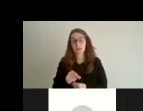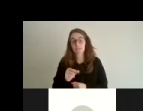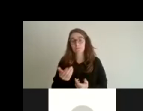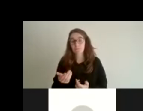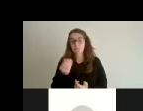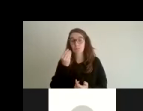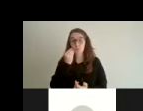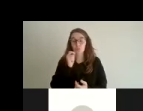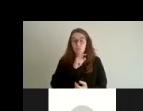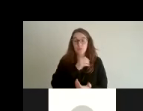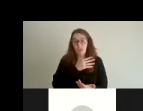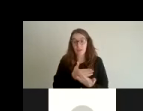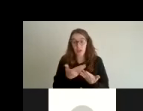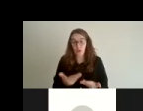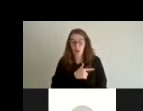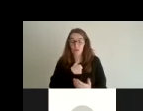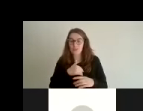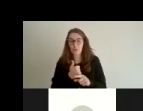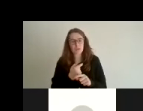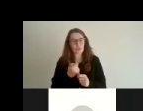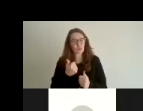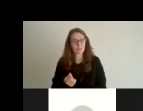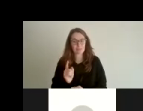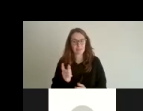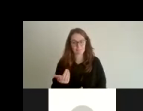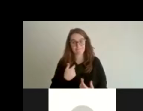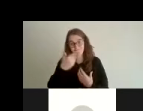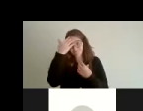wrong in our knowledge production, our research and teaching?